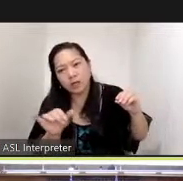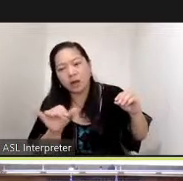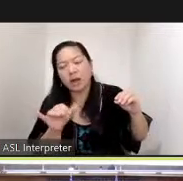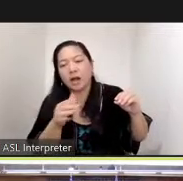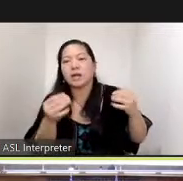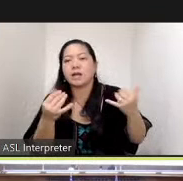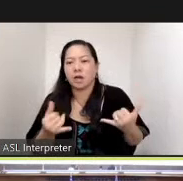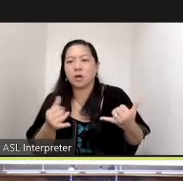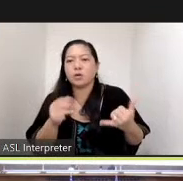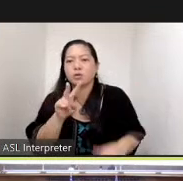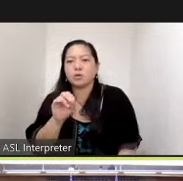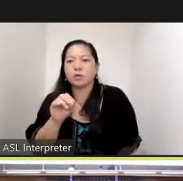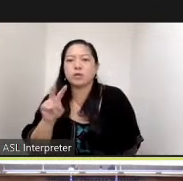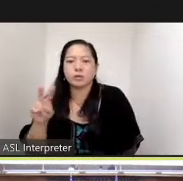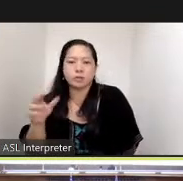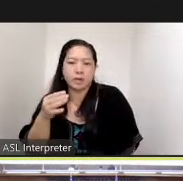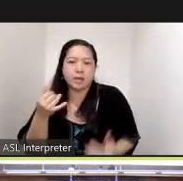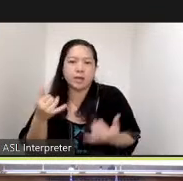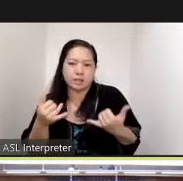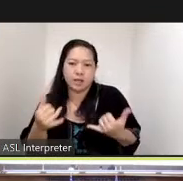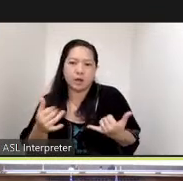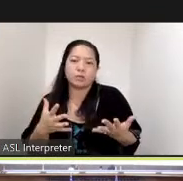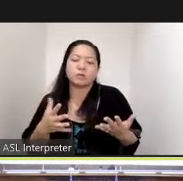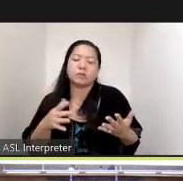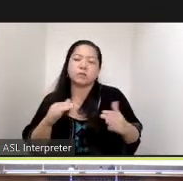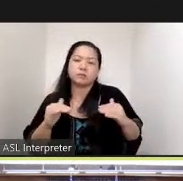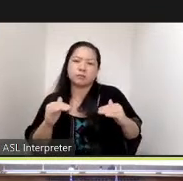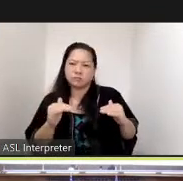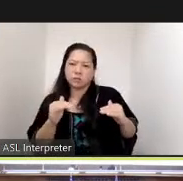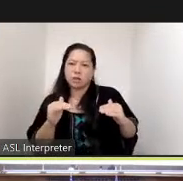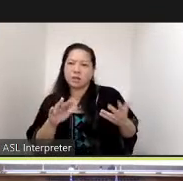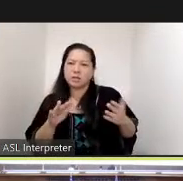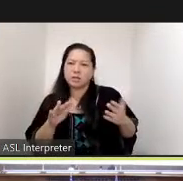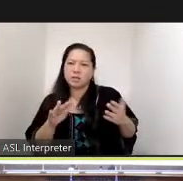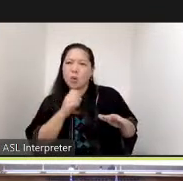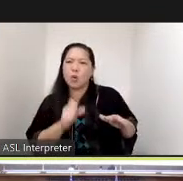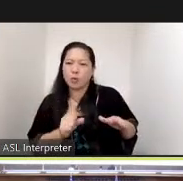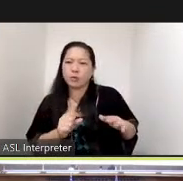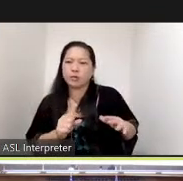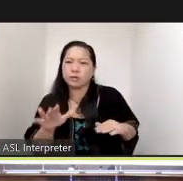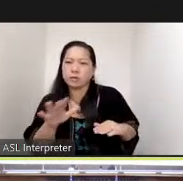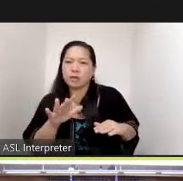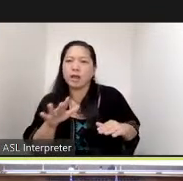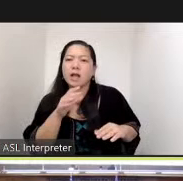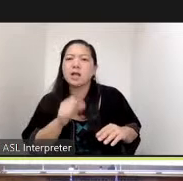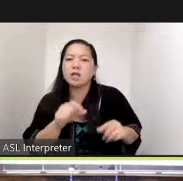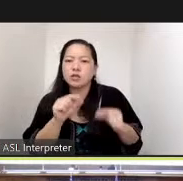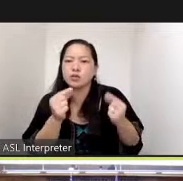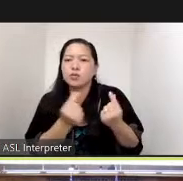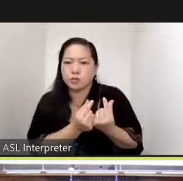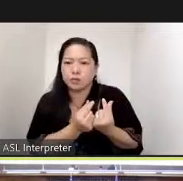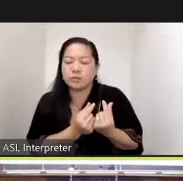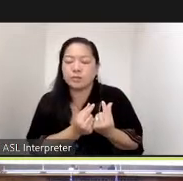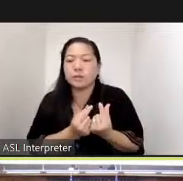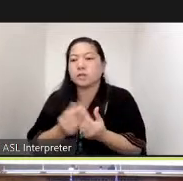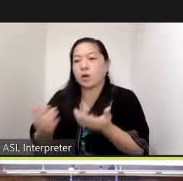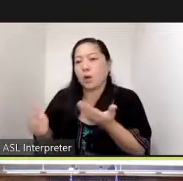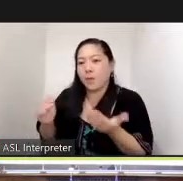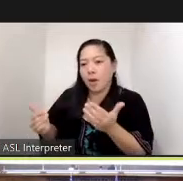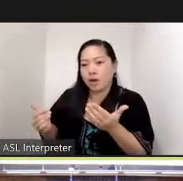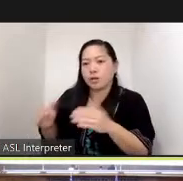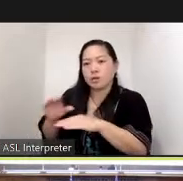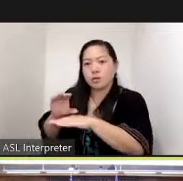are disproportionate in deaths, and I think that's because they tend to be an older population compared to, say, the Chuukese,